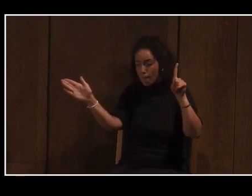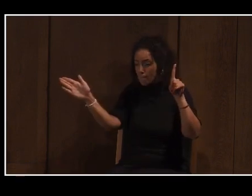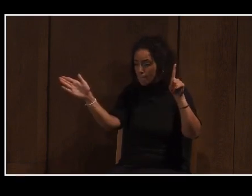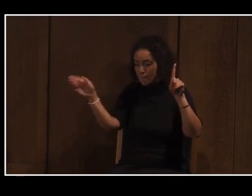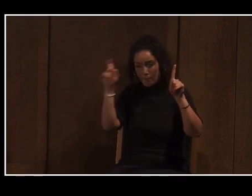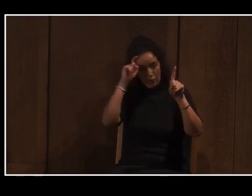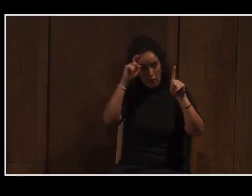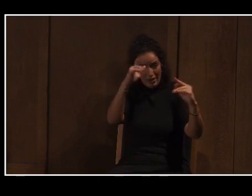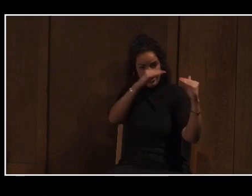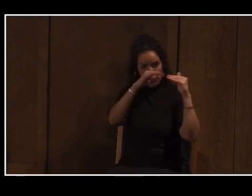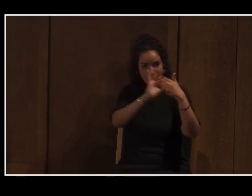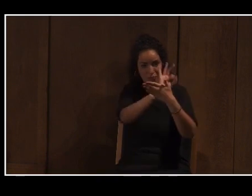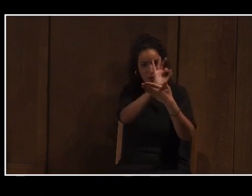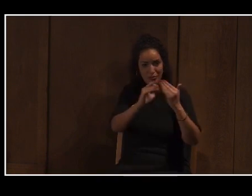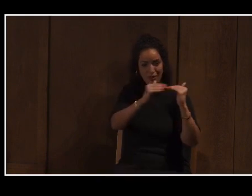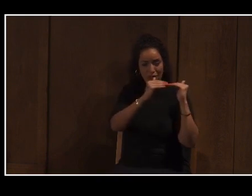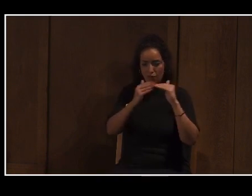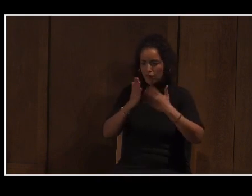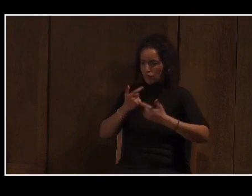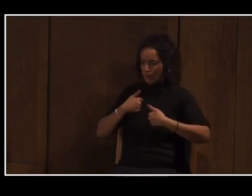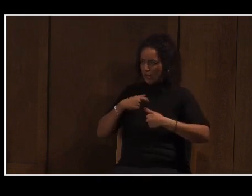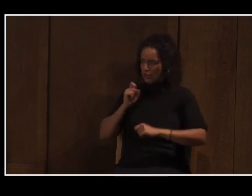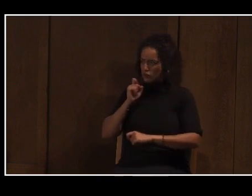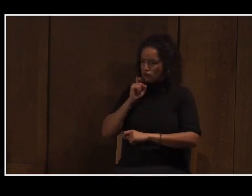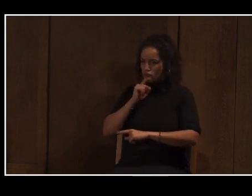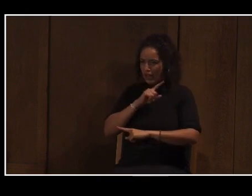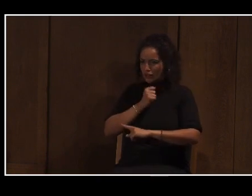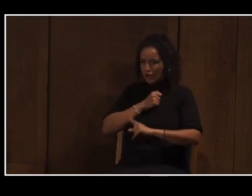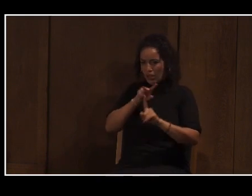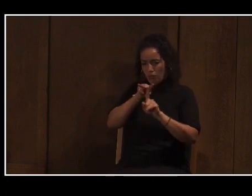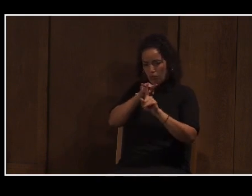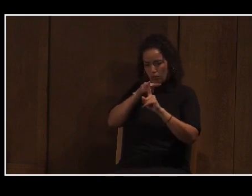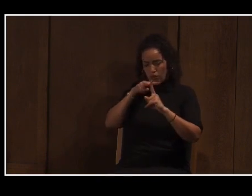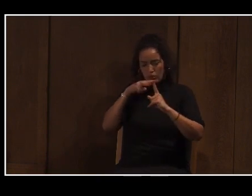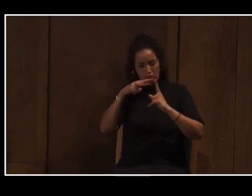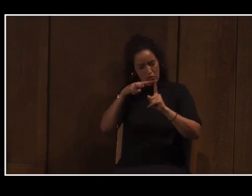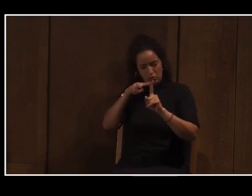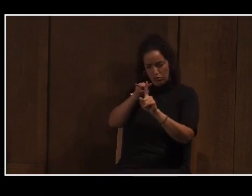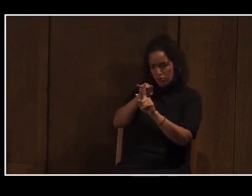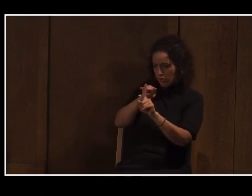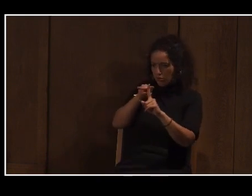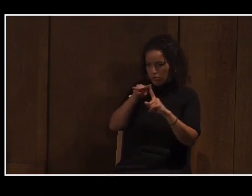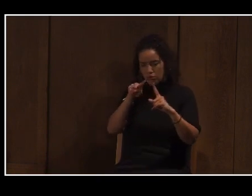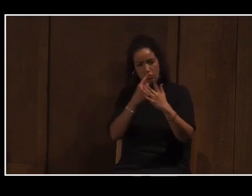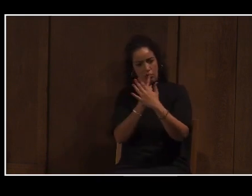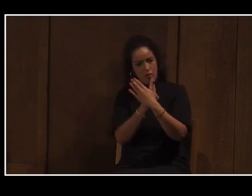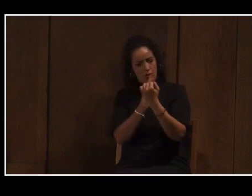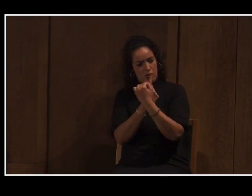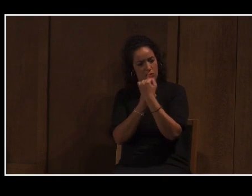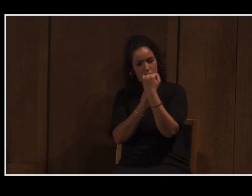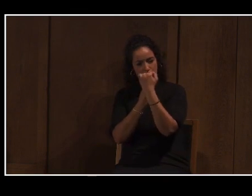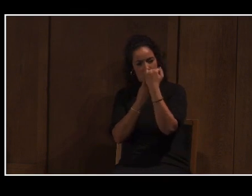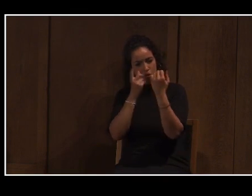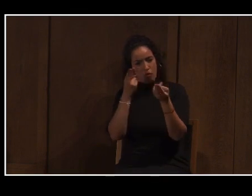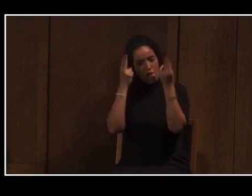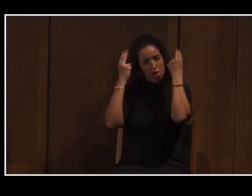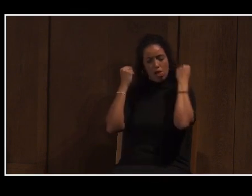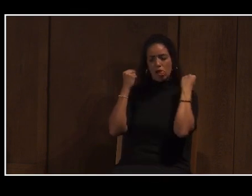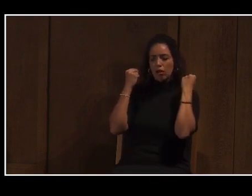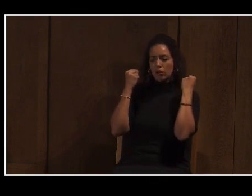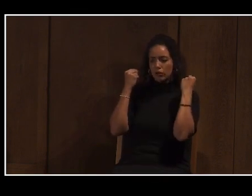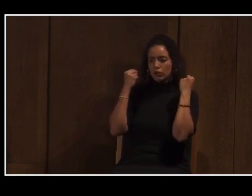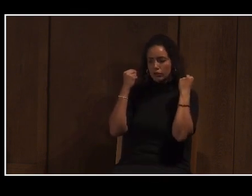really strange that our perception, at least from an image standpoint or from like our bodily standpoint, is to